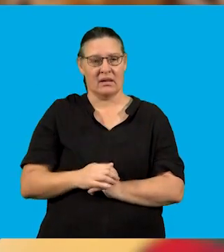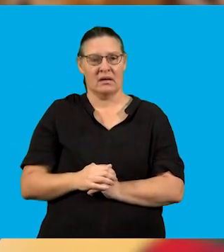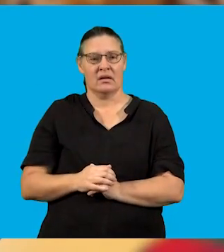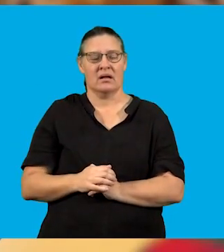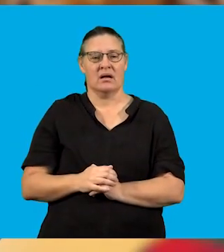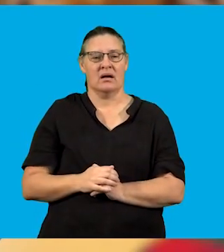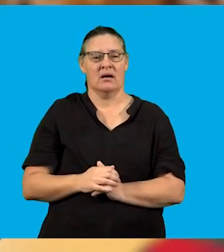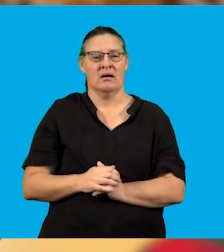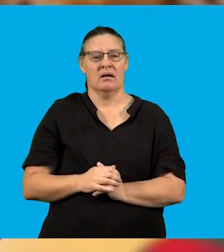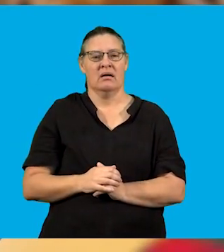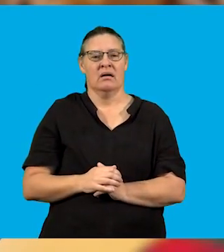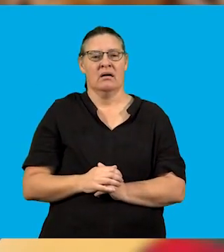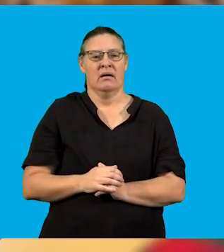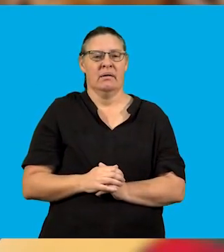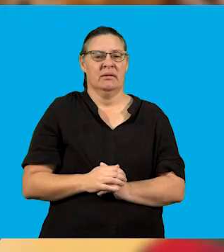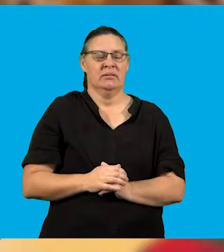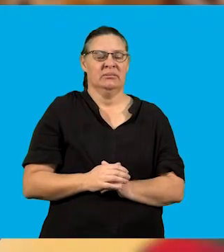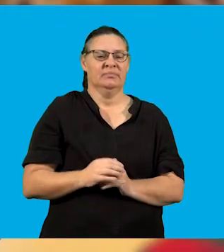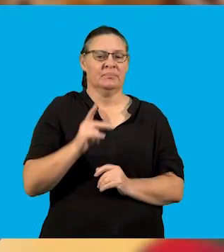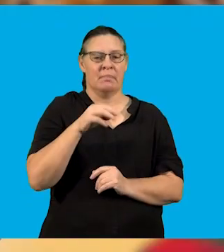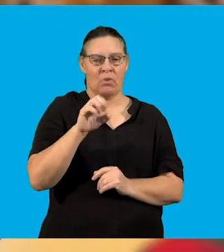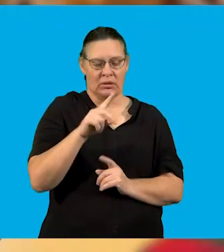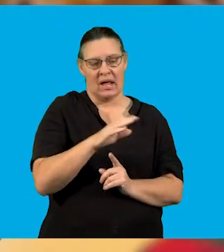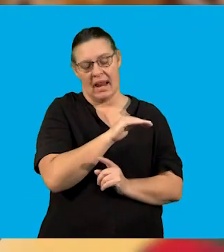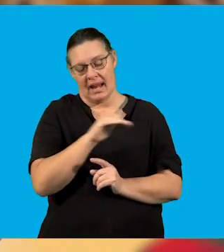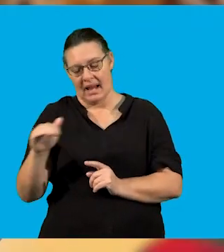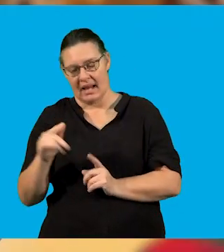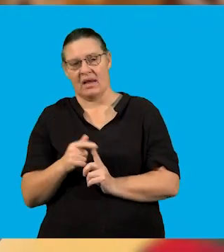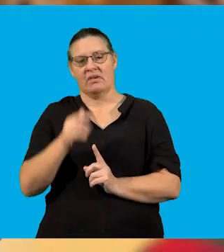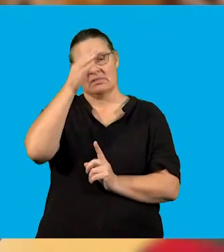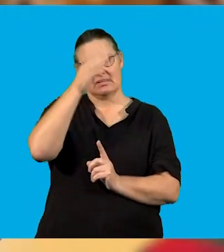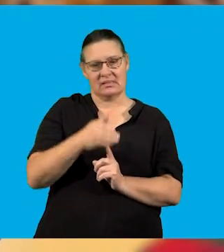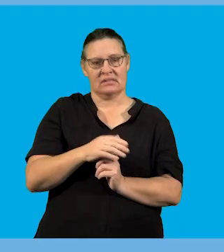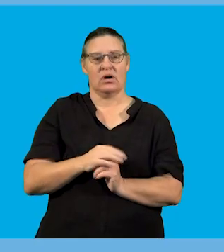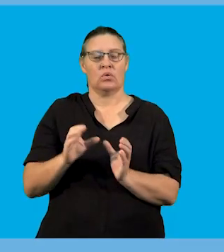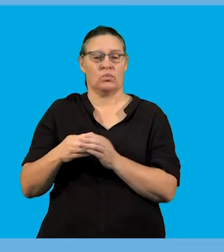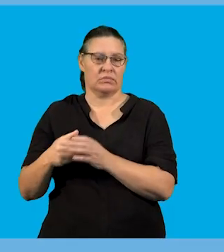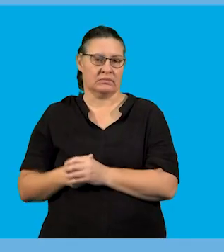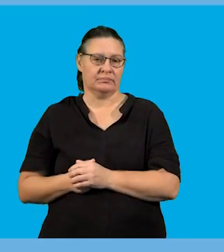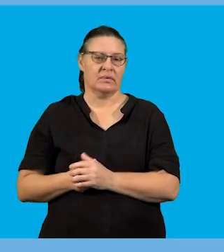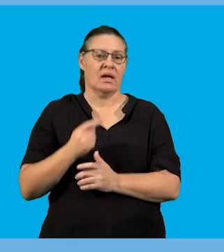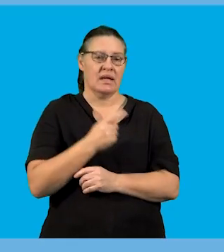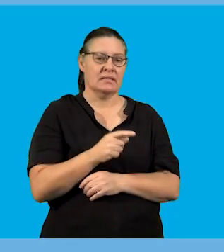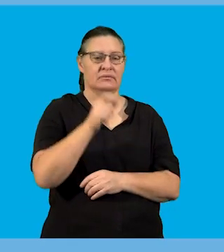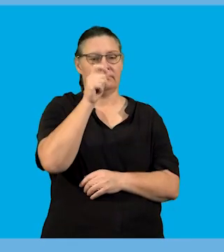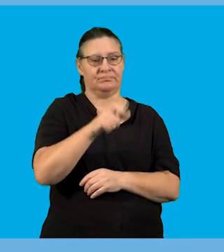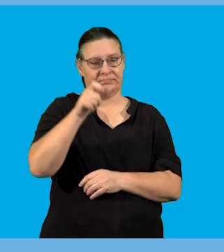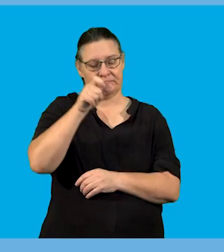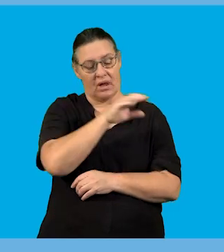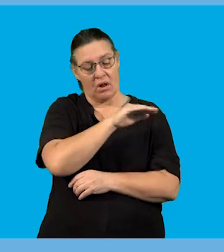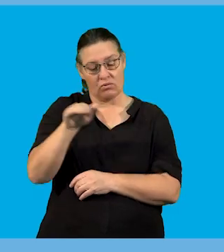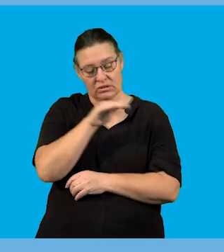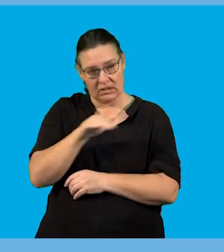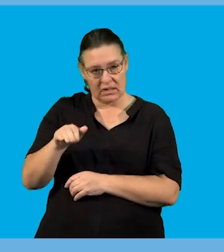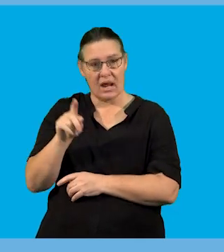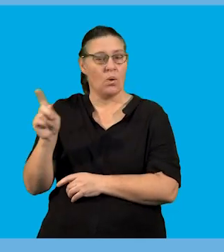column, whereas the periods are arranged horizontally. So the second question is, each horizontal row in the